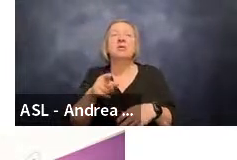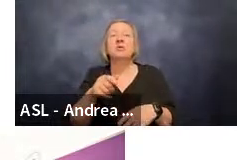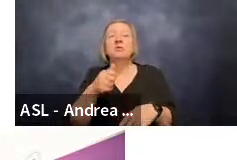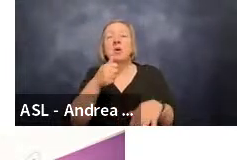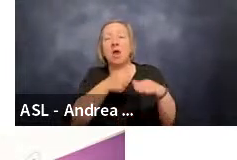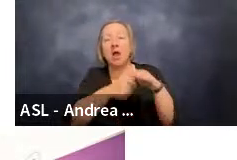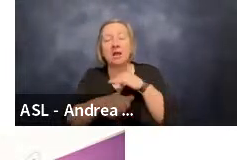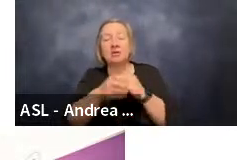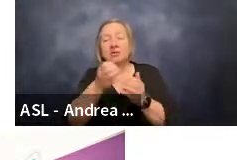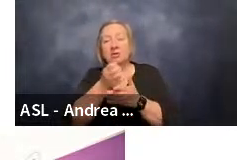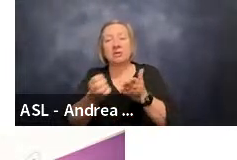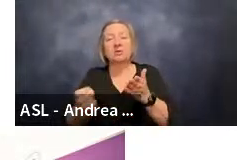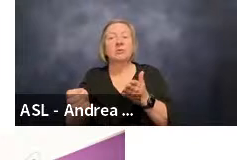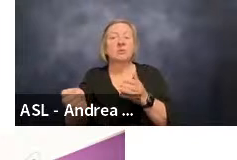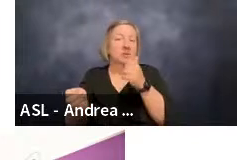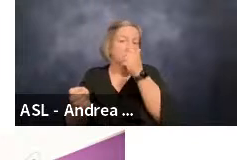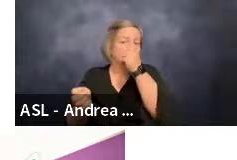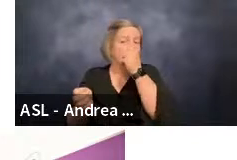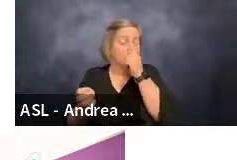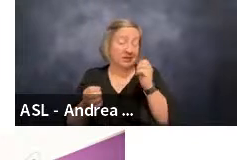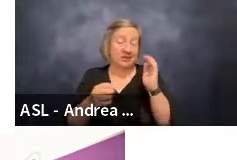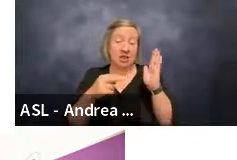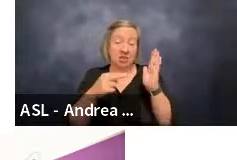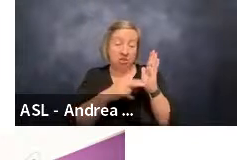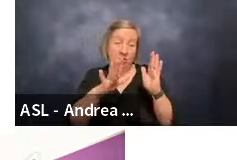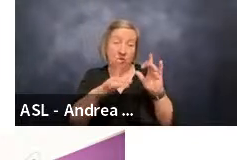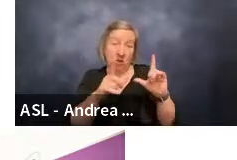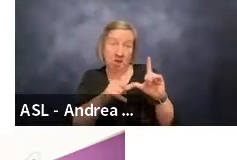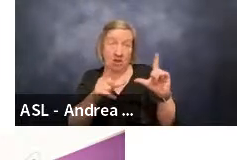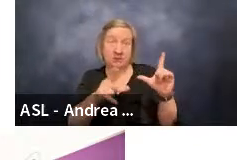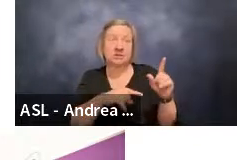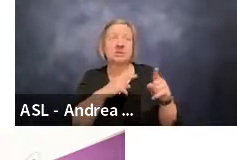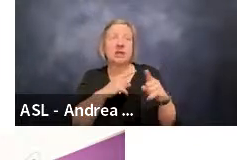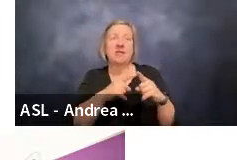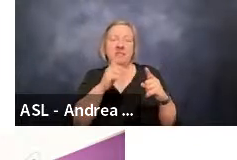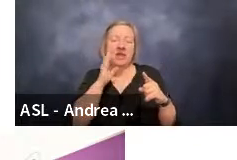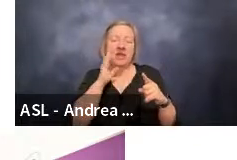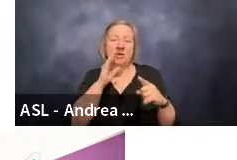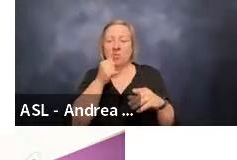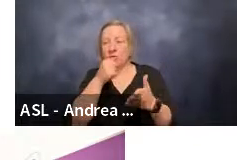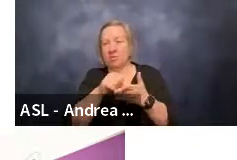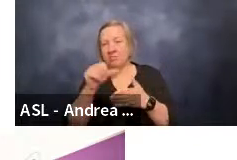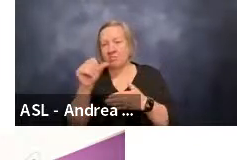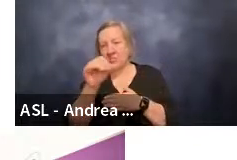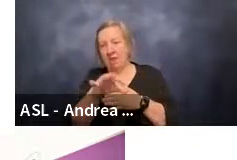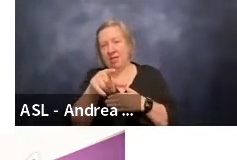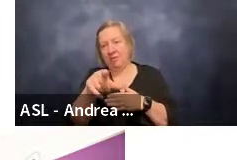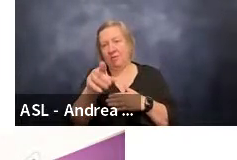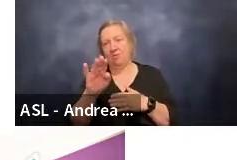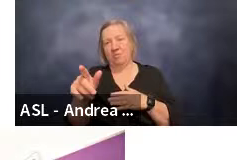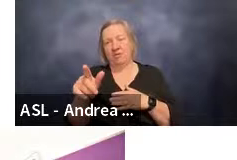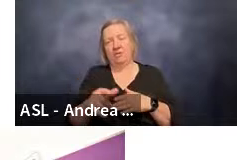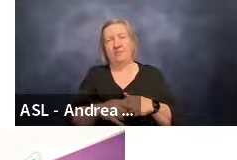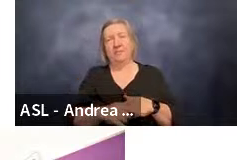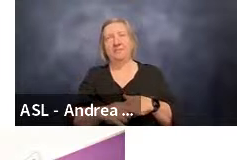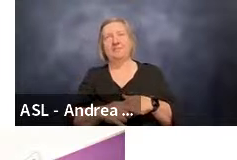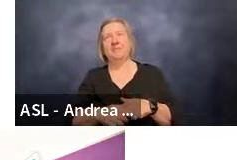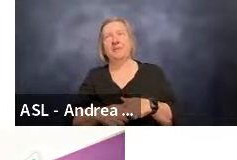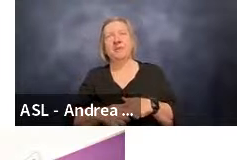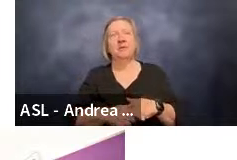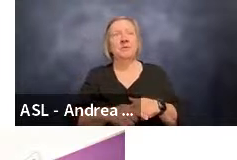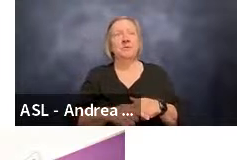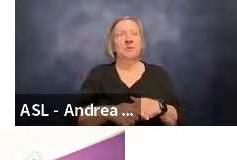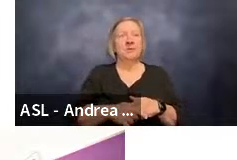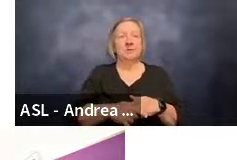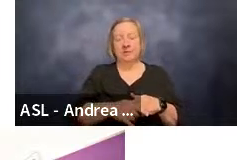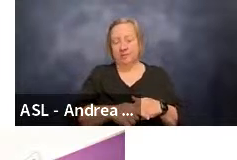equipment and we look up your license plate and then we will mail you a bill. So these are some of the